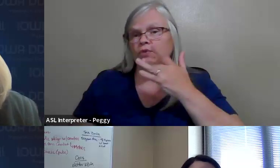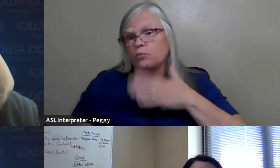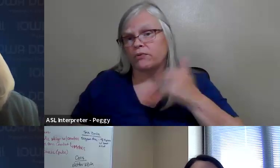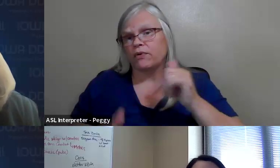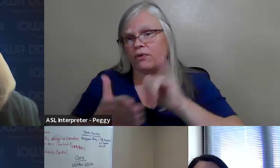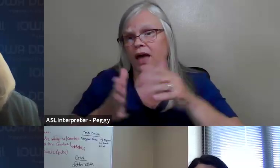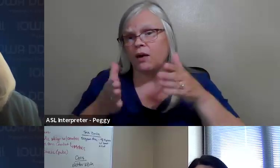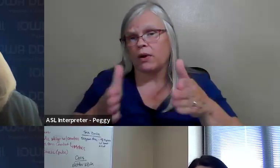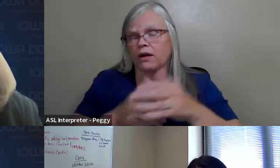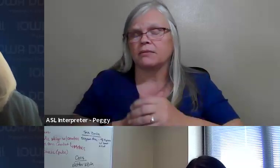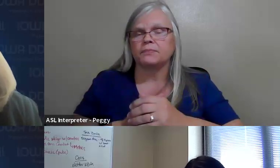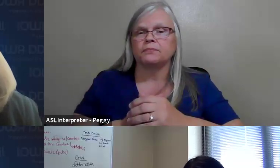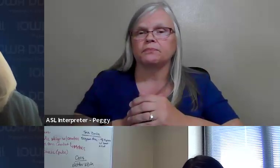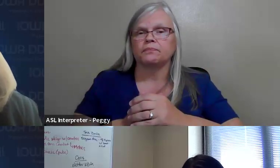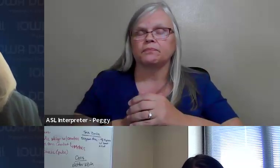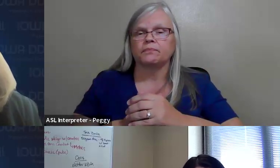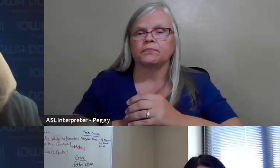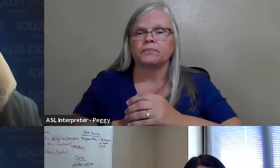way.